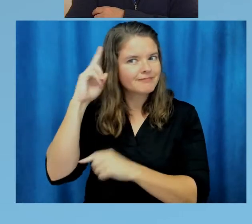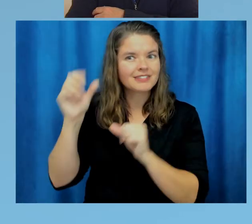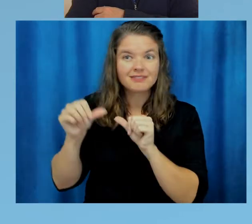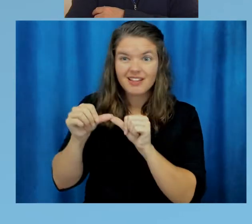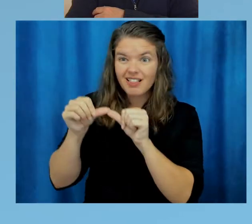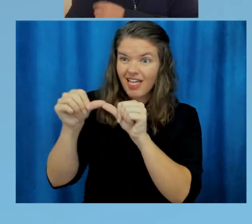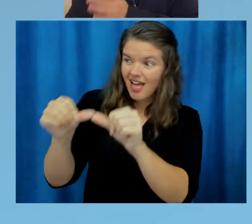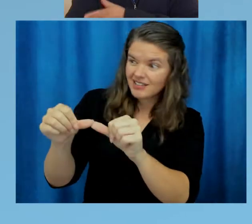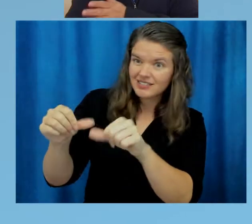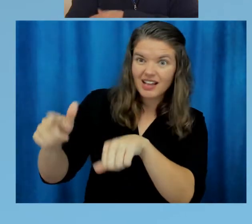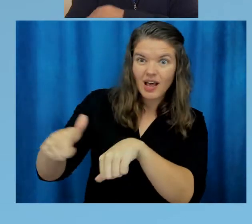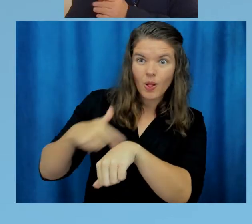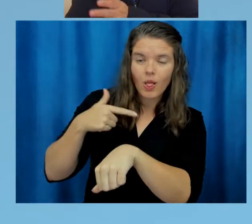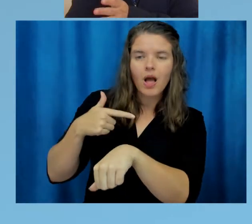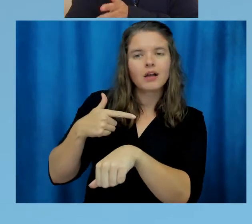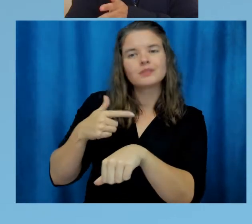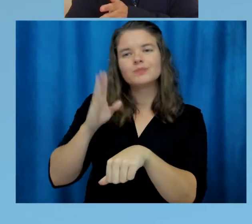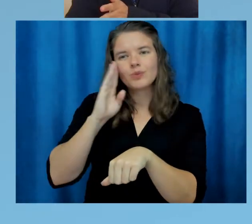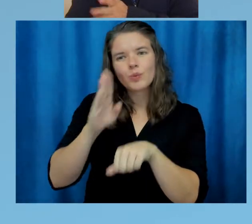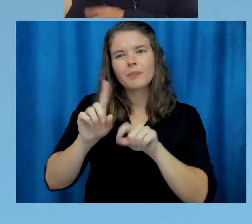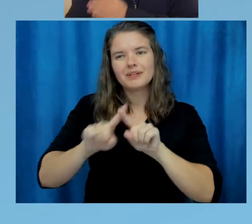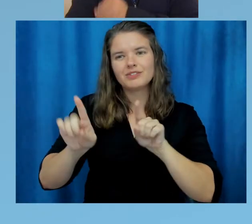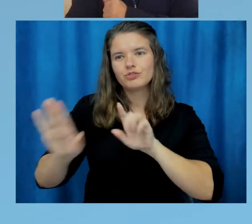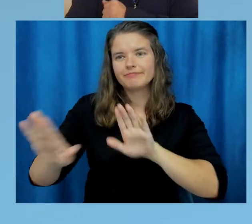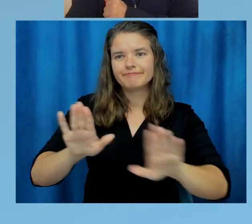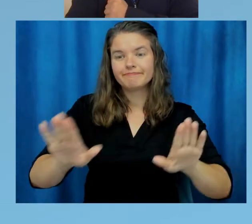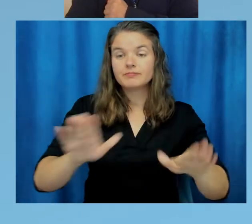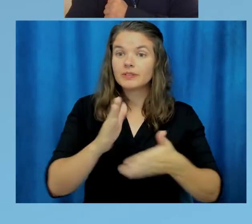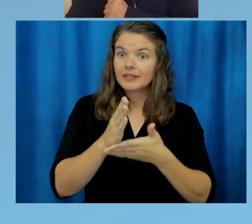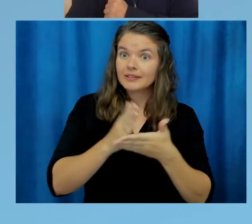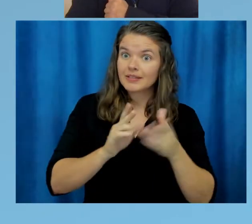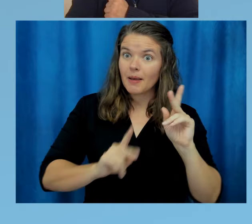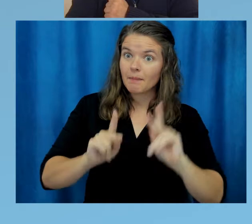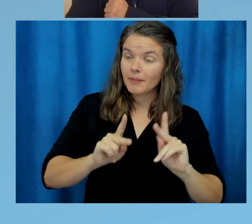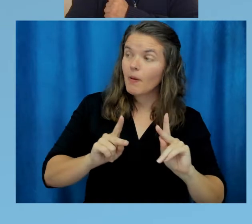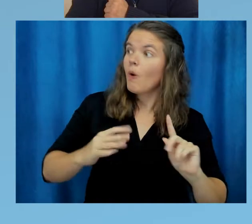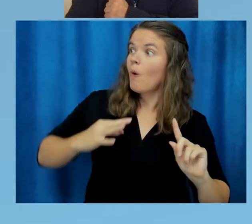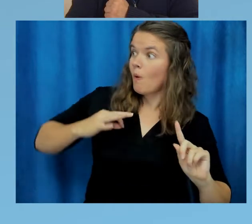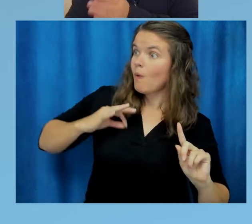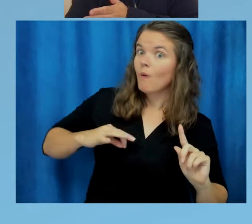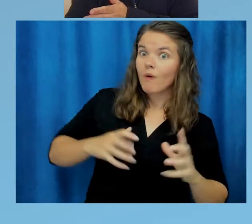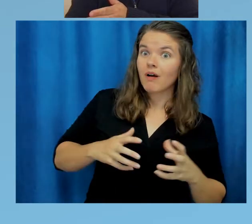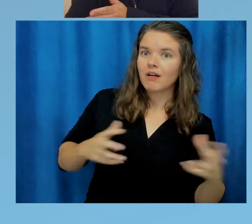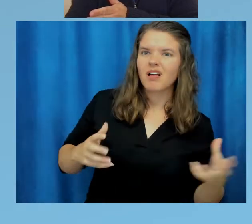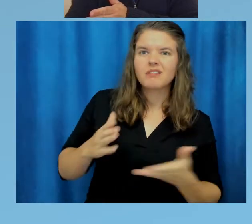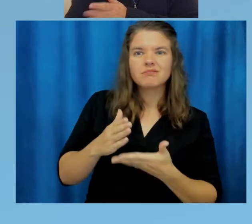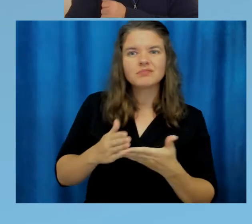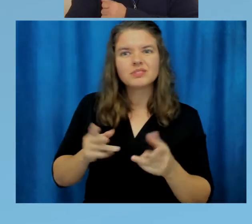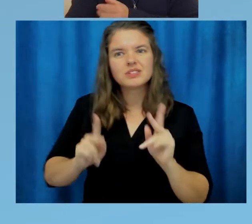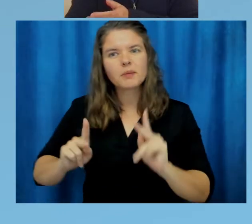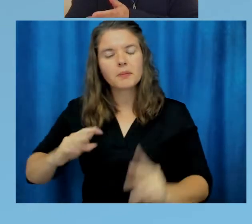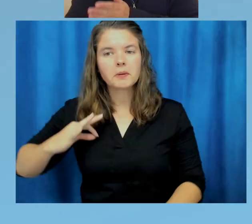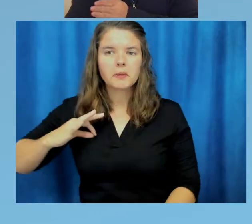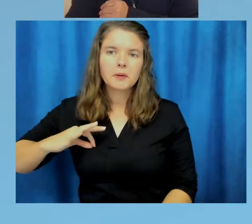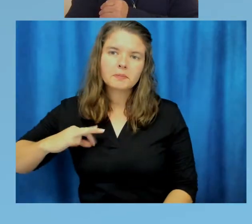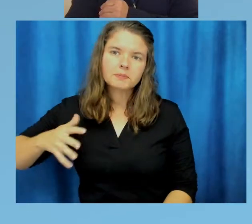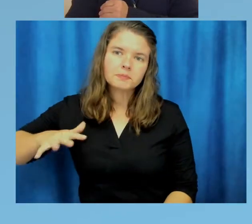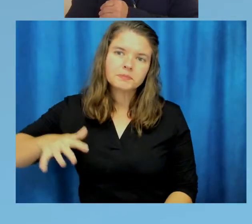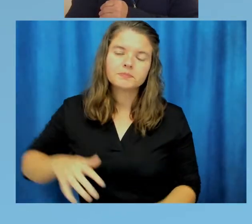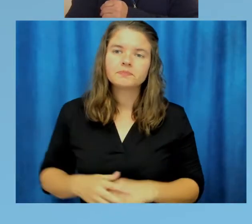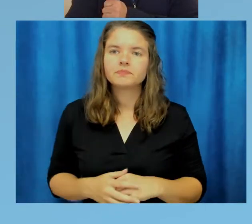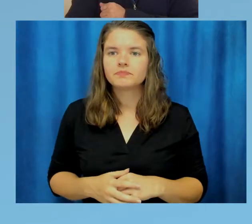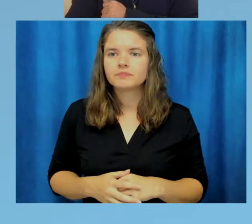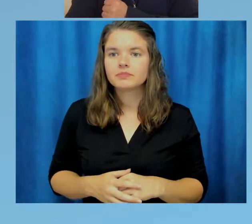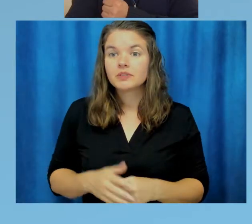will vary from individual to individual. Some people get more benefit, some people get less